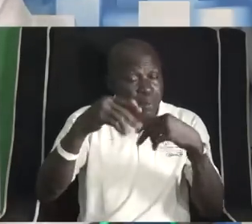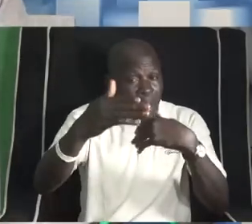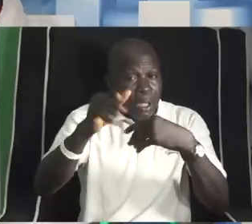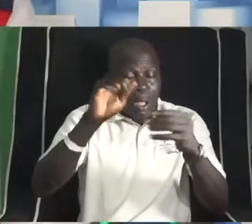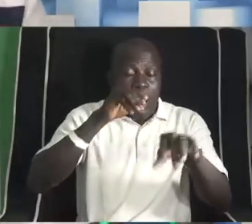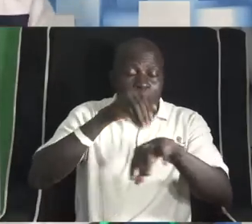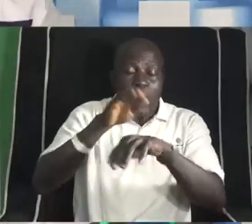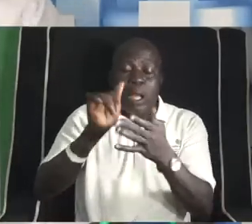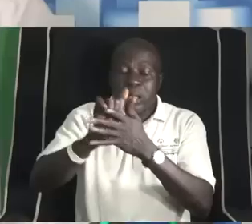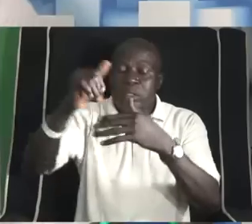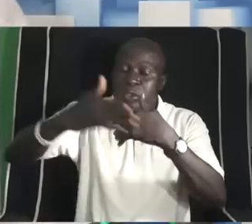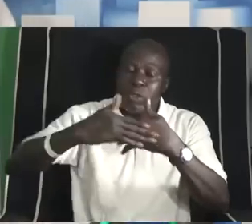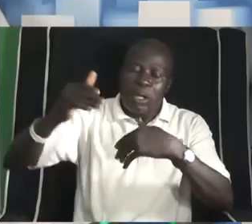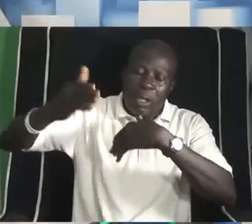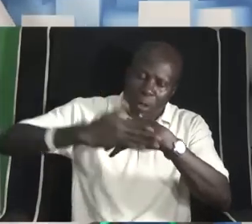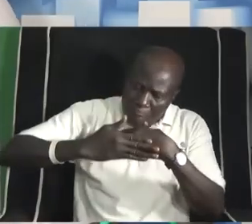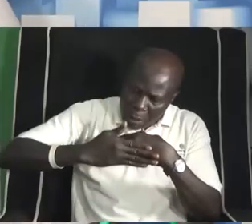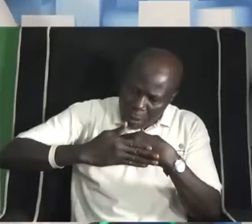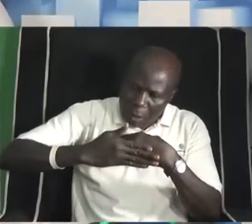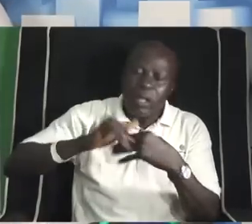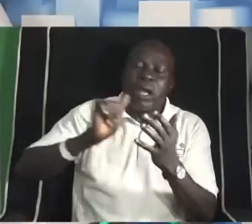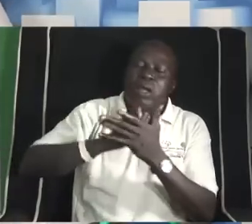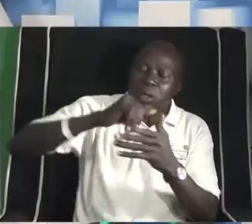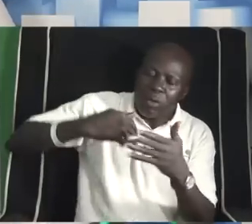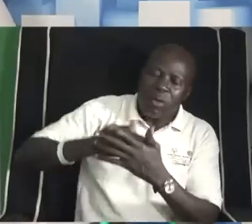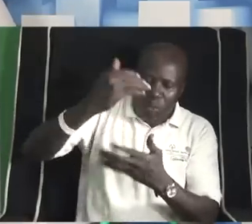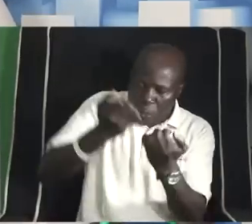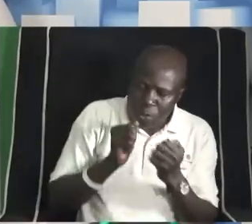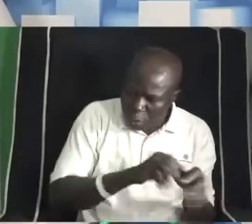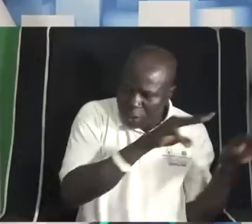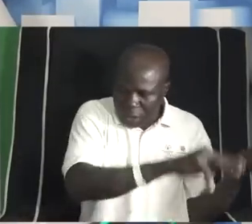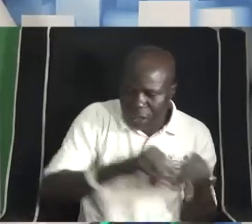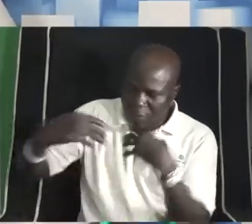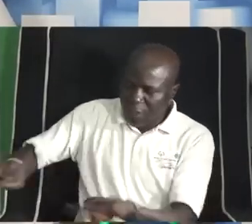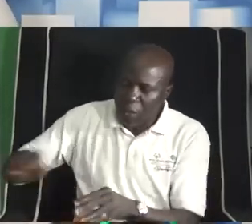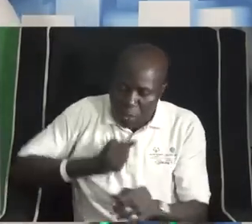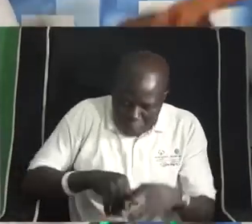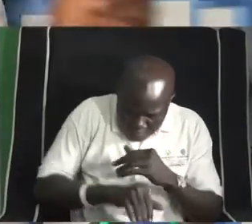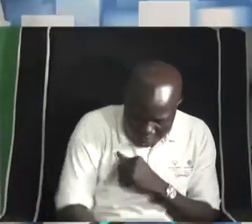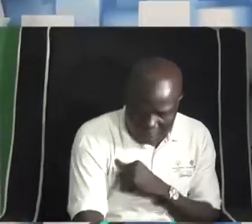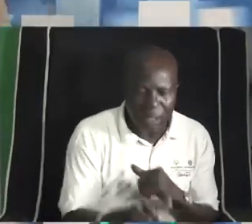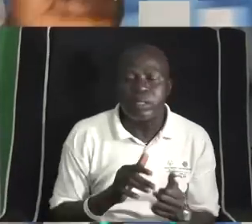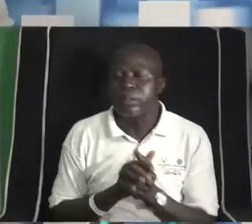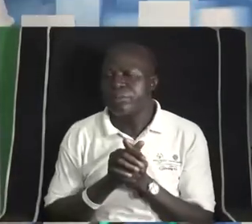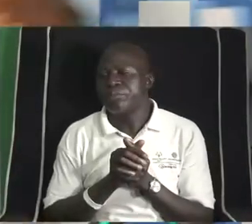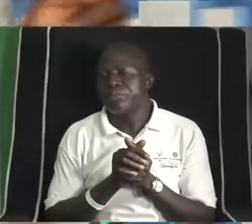bi wo se ku be ko bo sibe lo wa. Do you know that the person that is next to you, they want you to live there so that they will